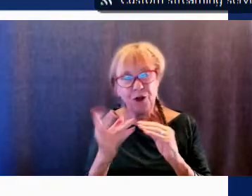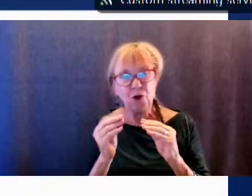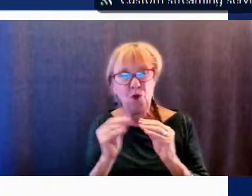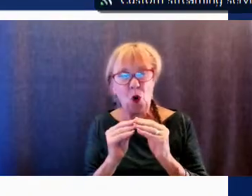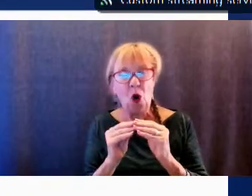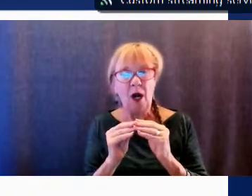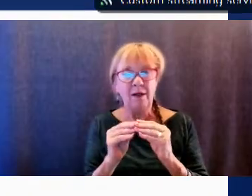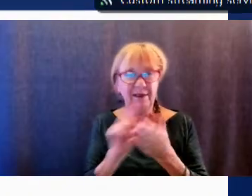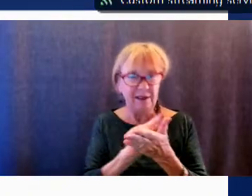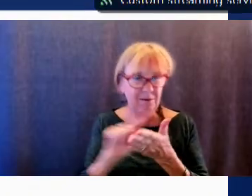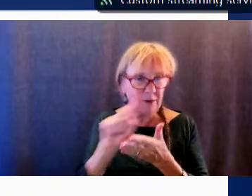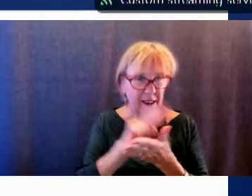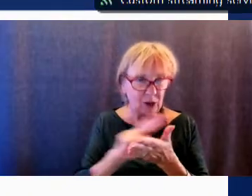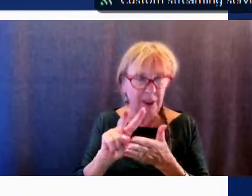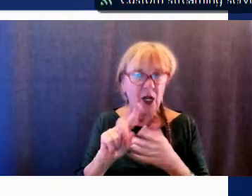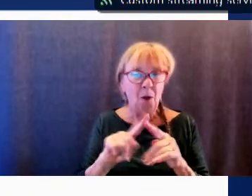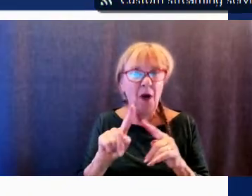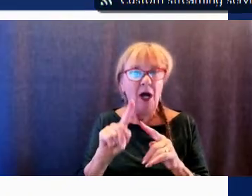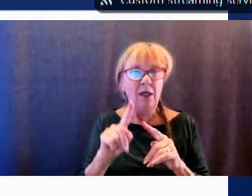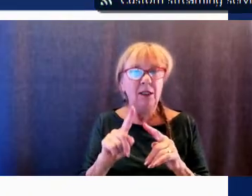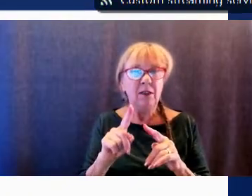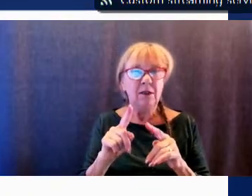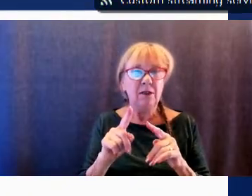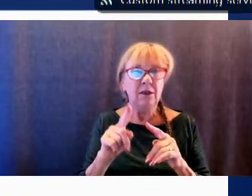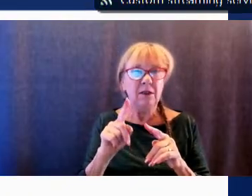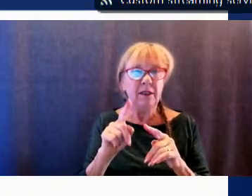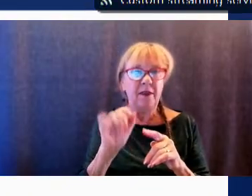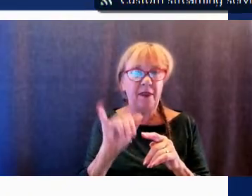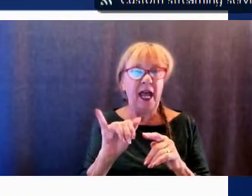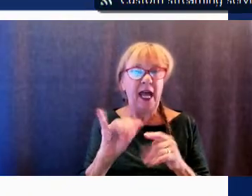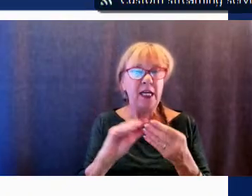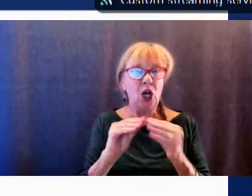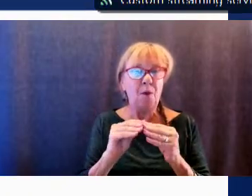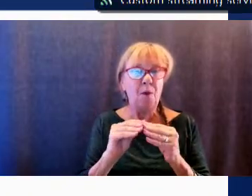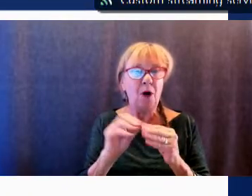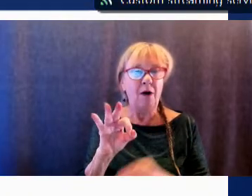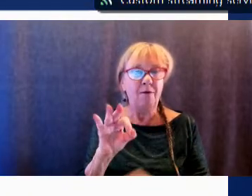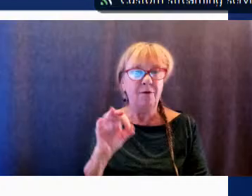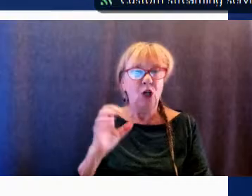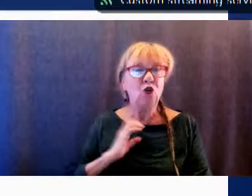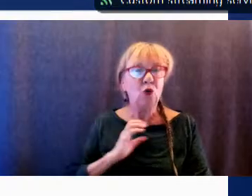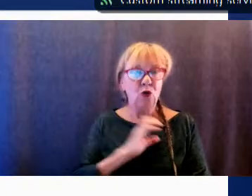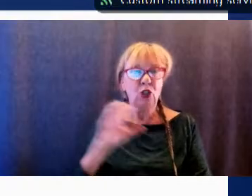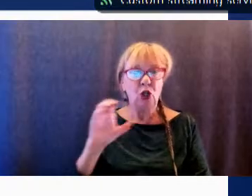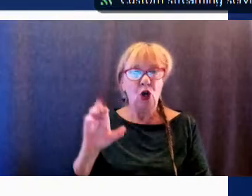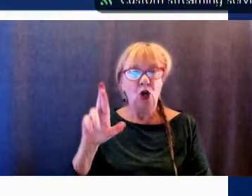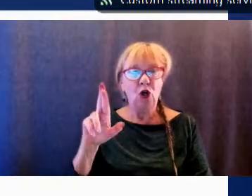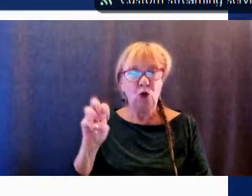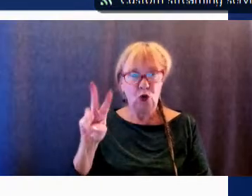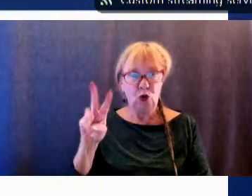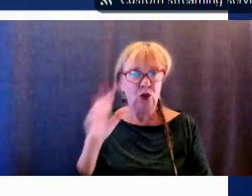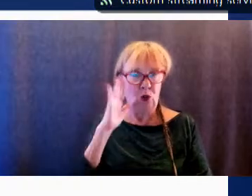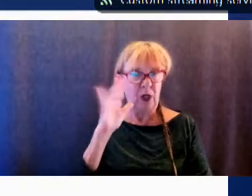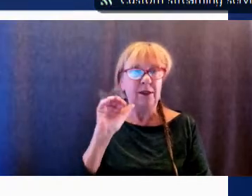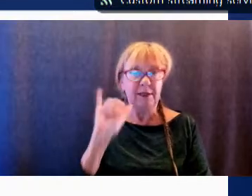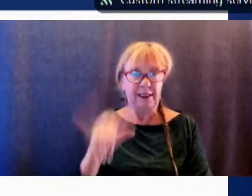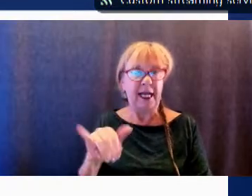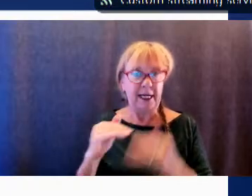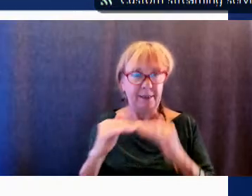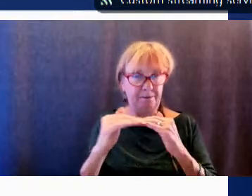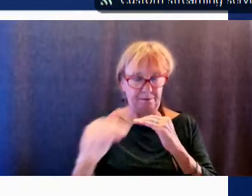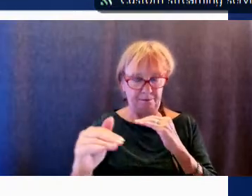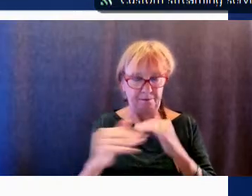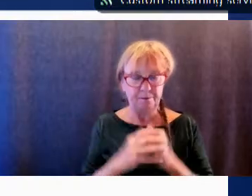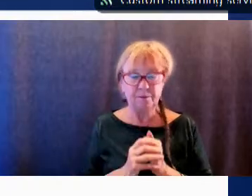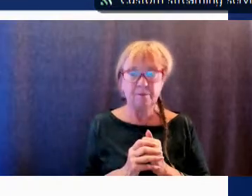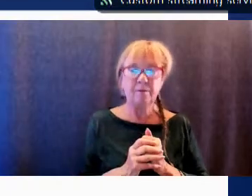weeks, but again, it should stay stagnant until we're about ready to wrap up. A couple of key points here.